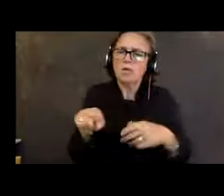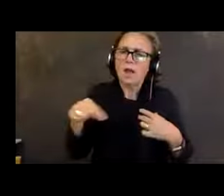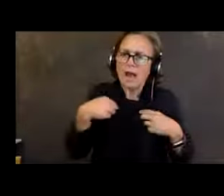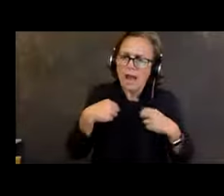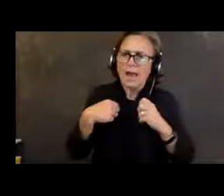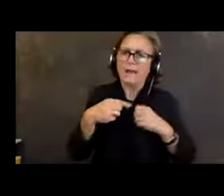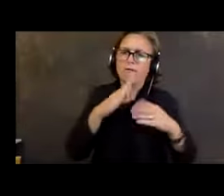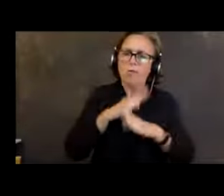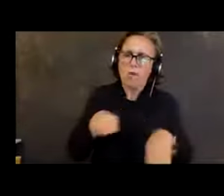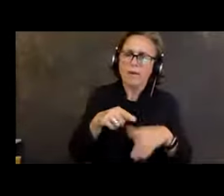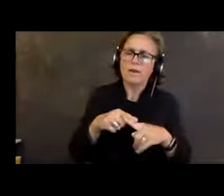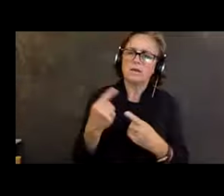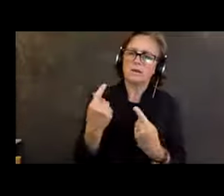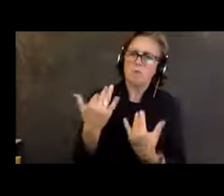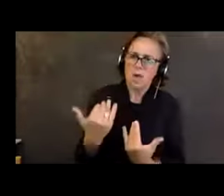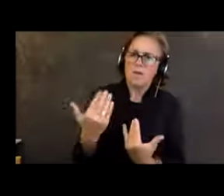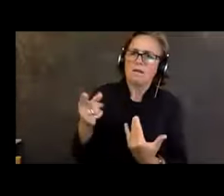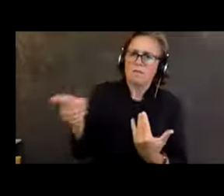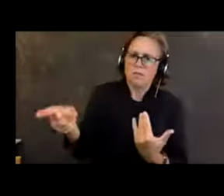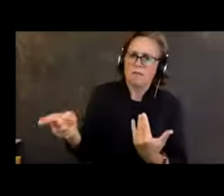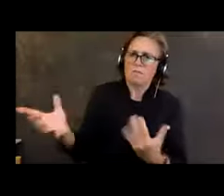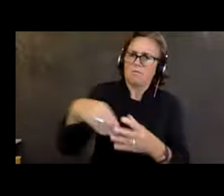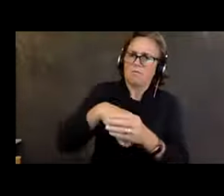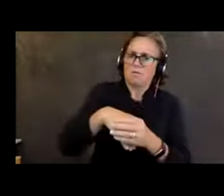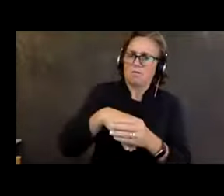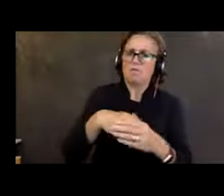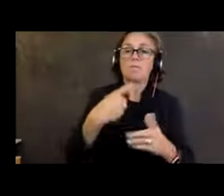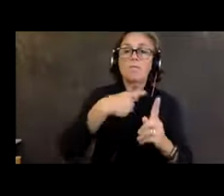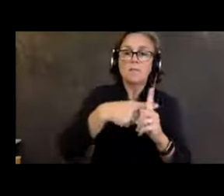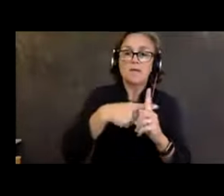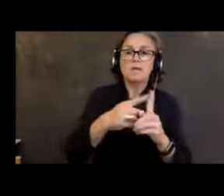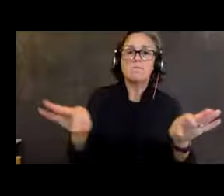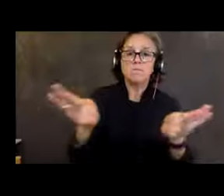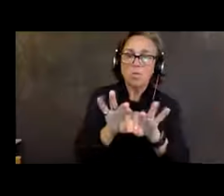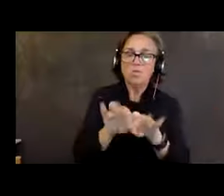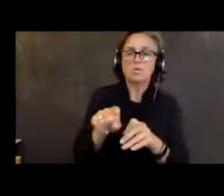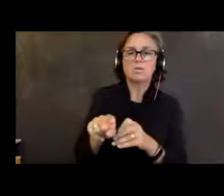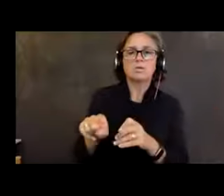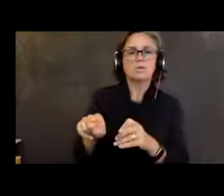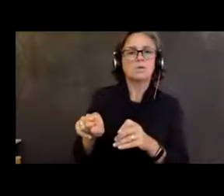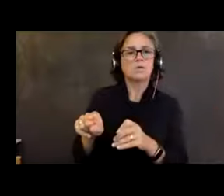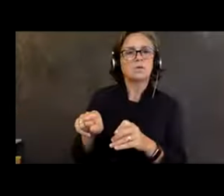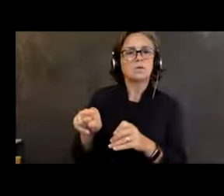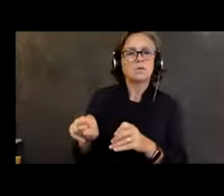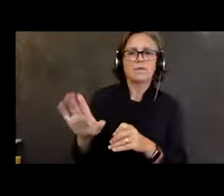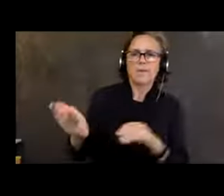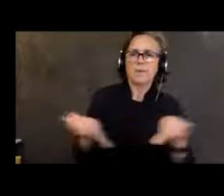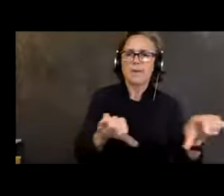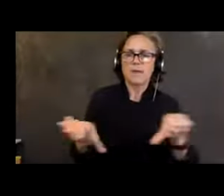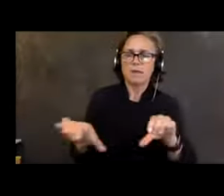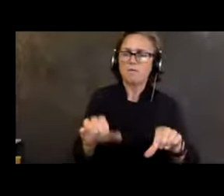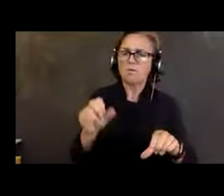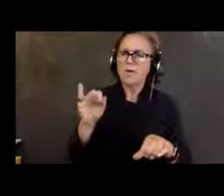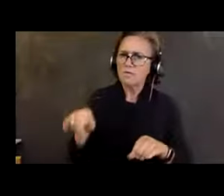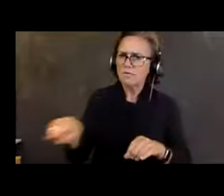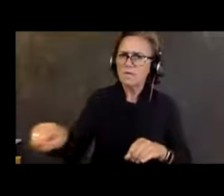say this is traumatic, to watch videos of people being hurt by the police, or